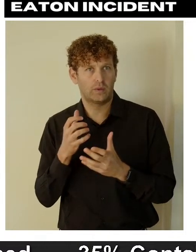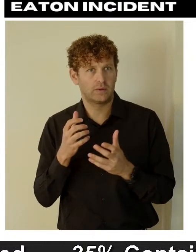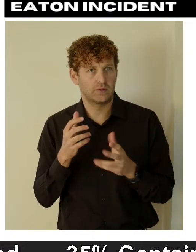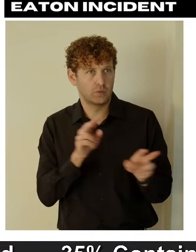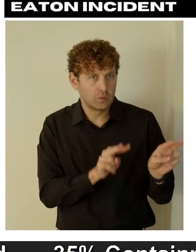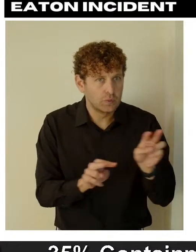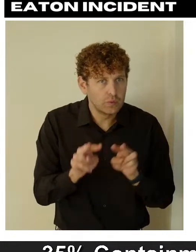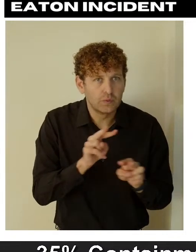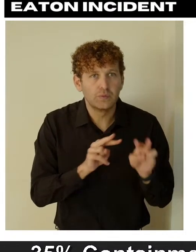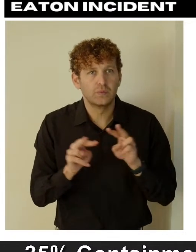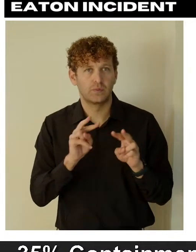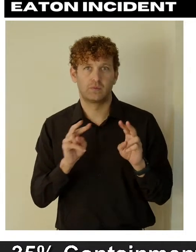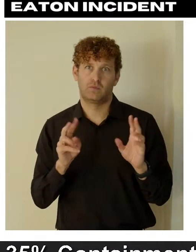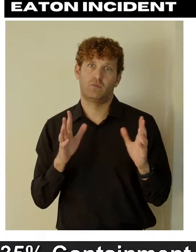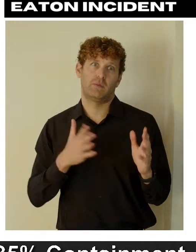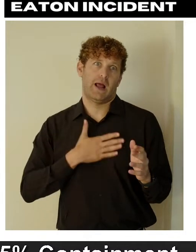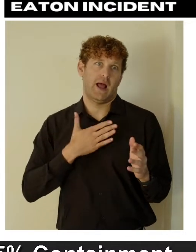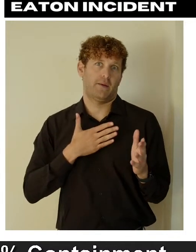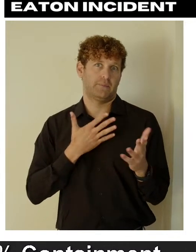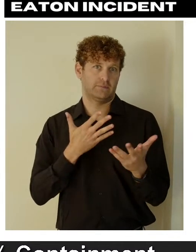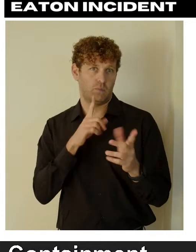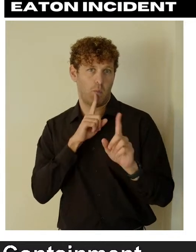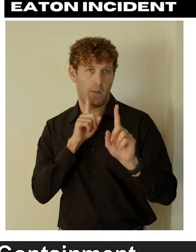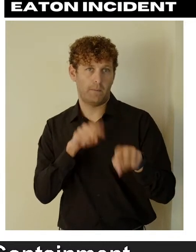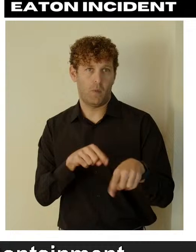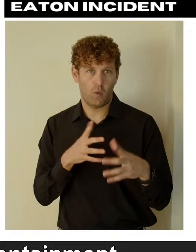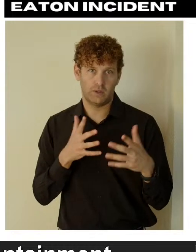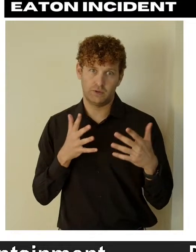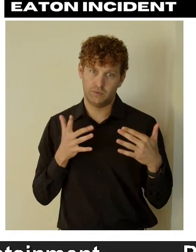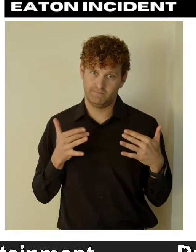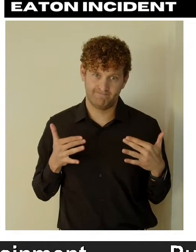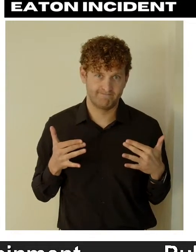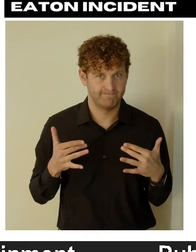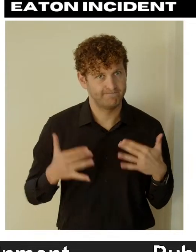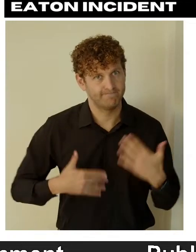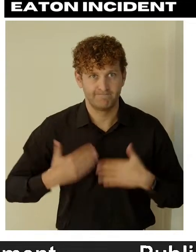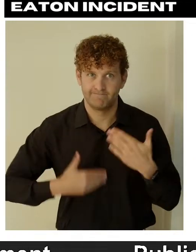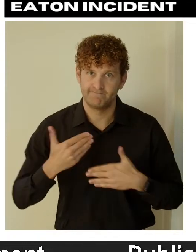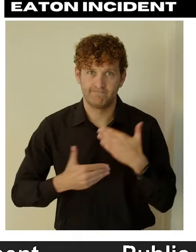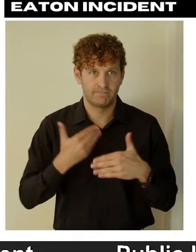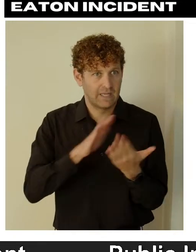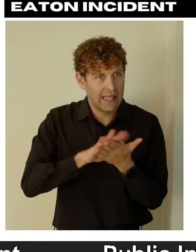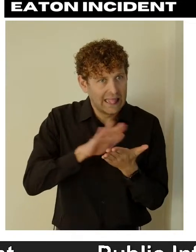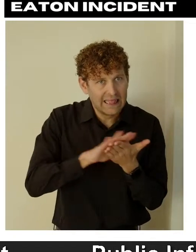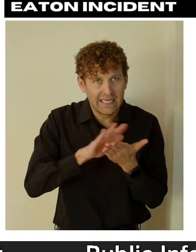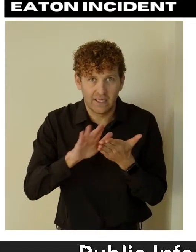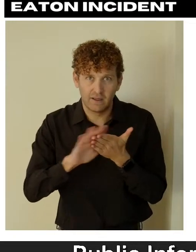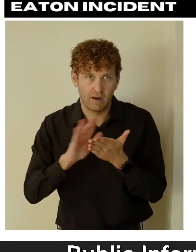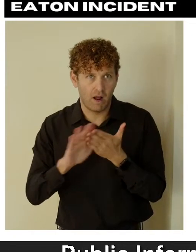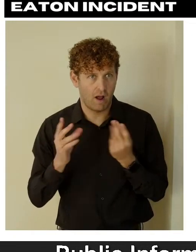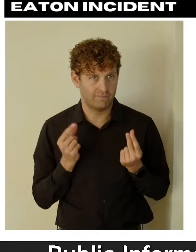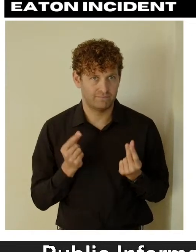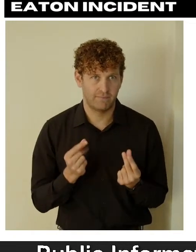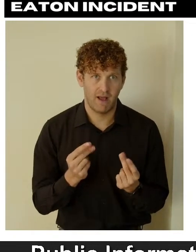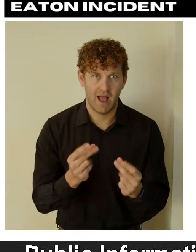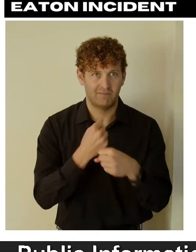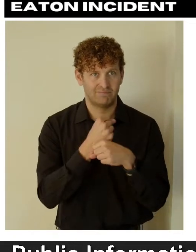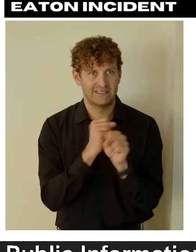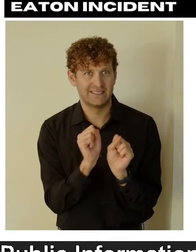of the repopulation. We're coordinating and get everything cleaned up and safe for the community to come